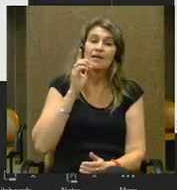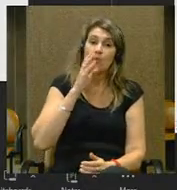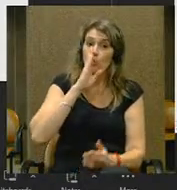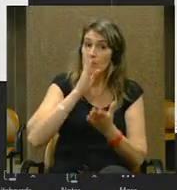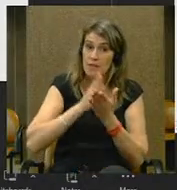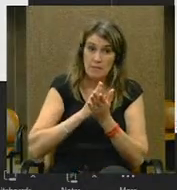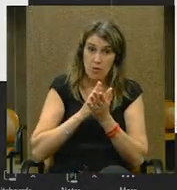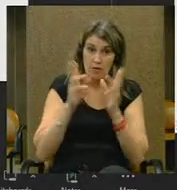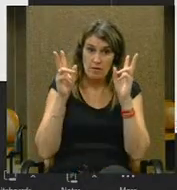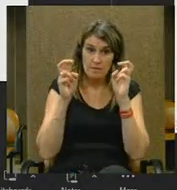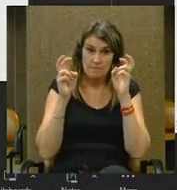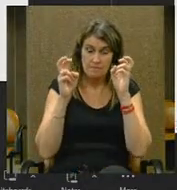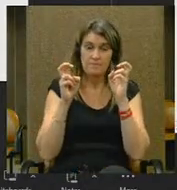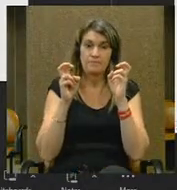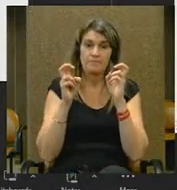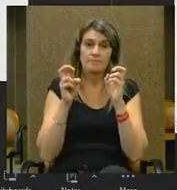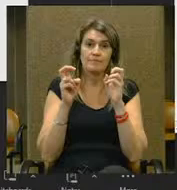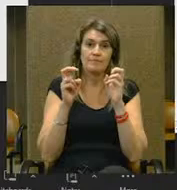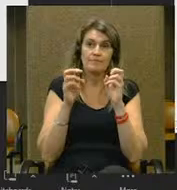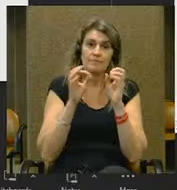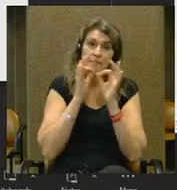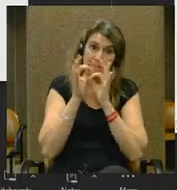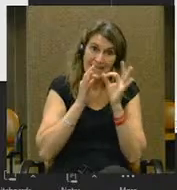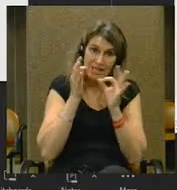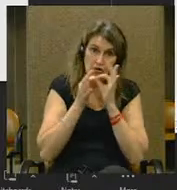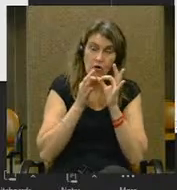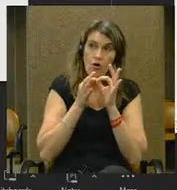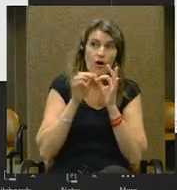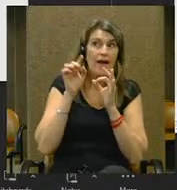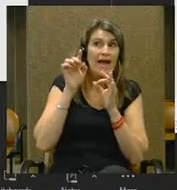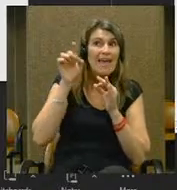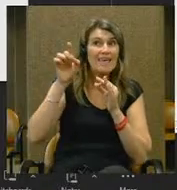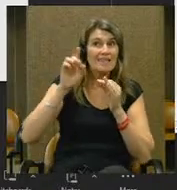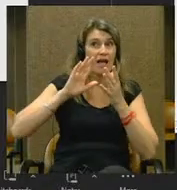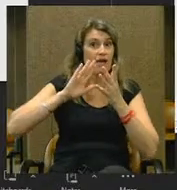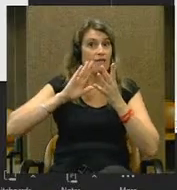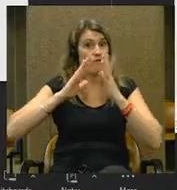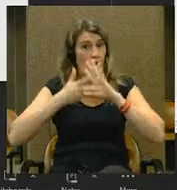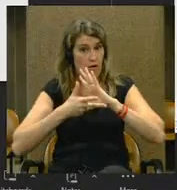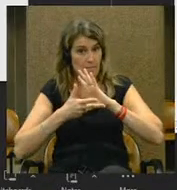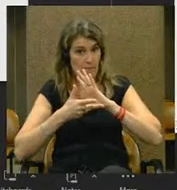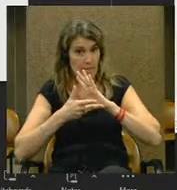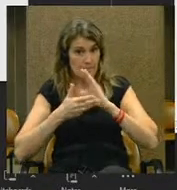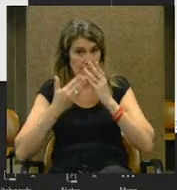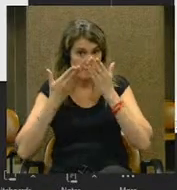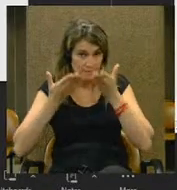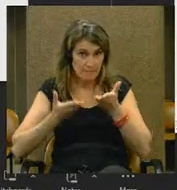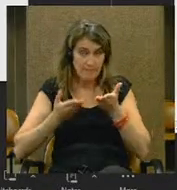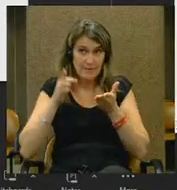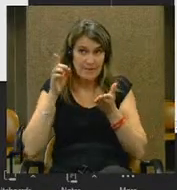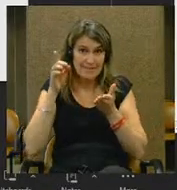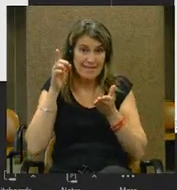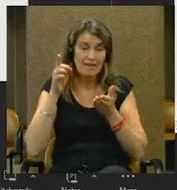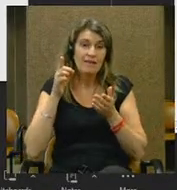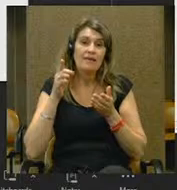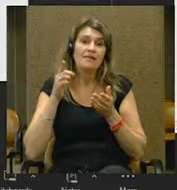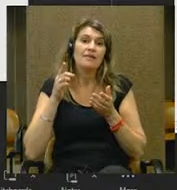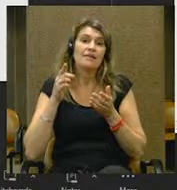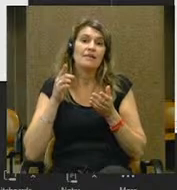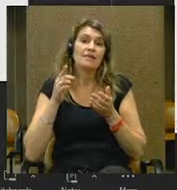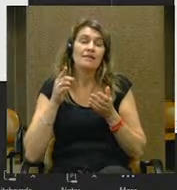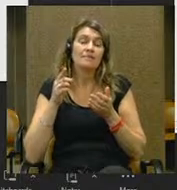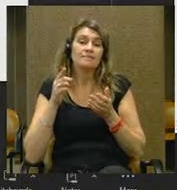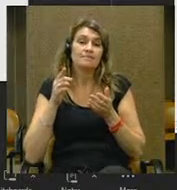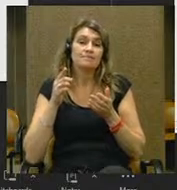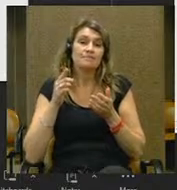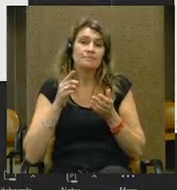theoretical model continues to play out, where if you have either illegal markets or corporate profits, you have